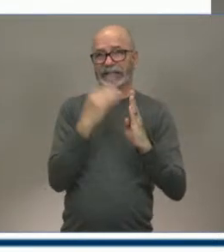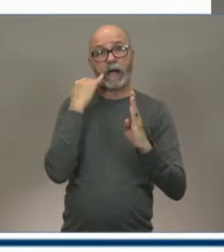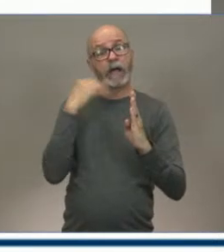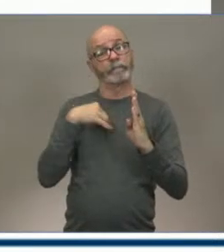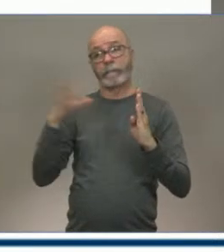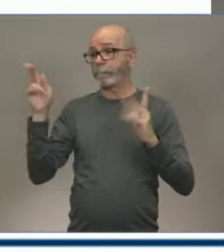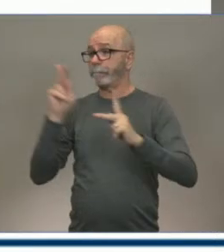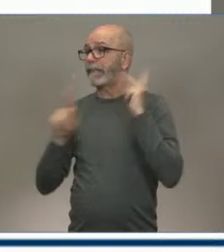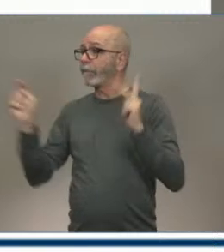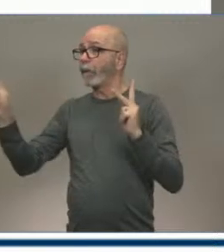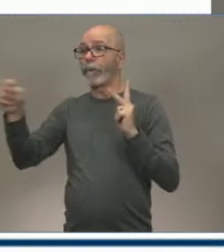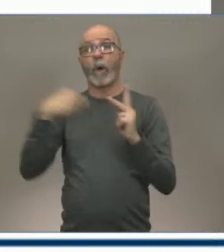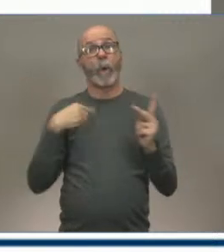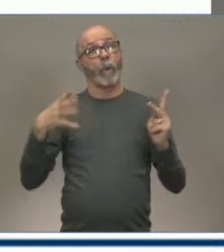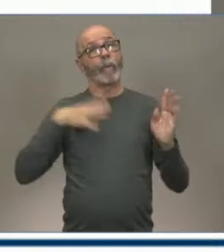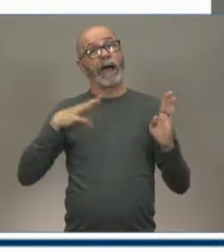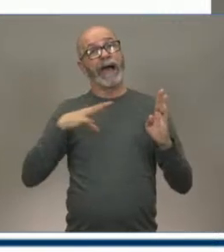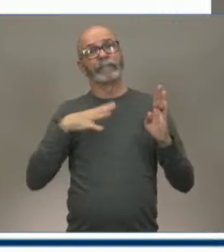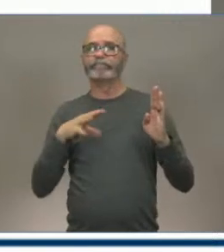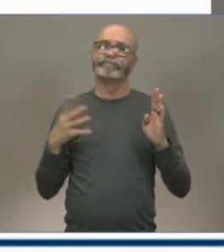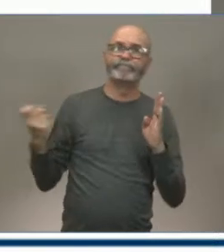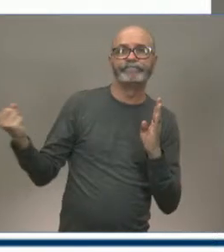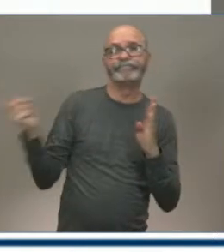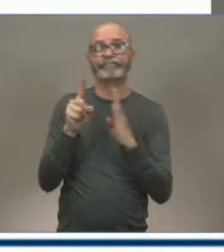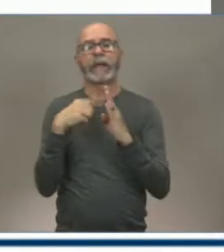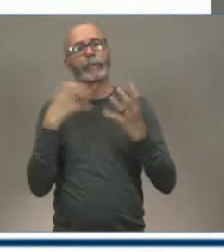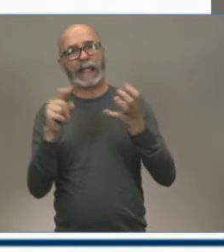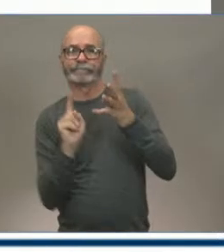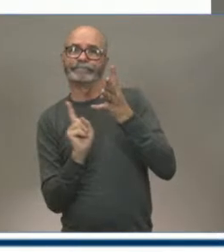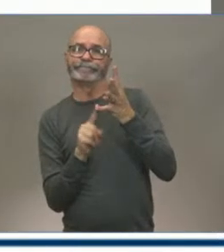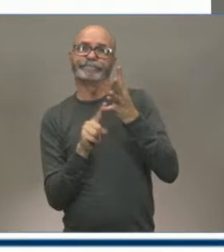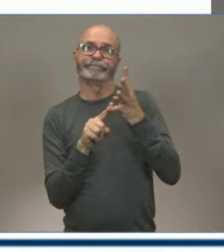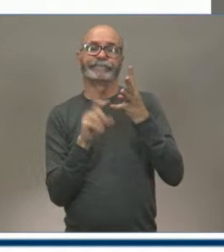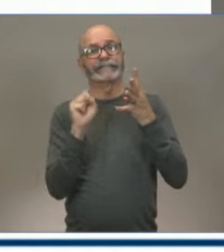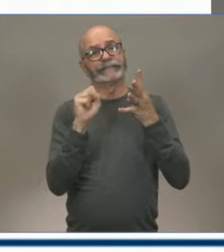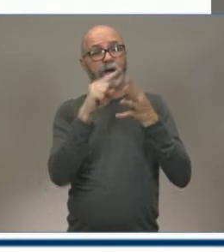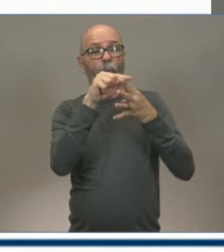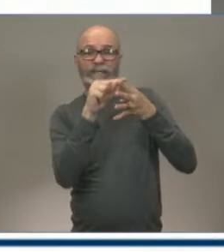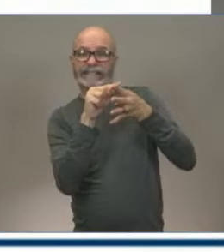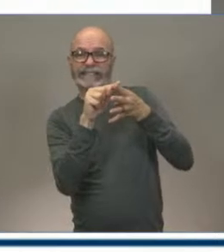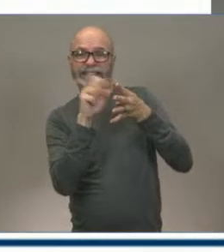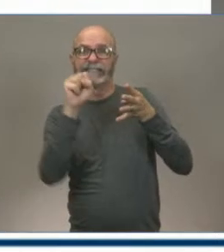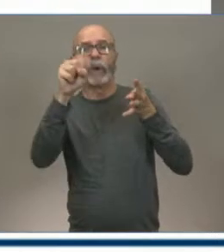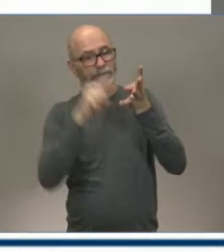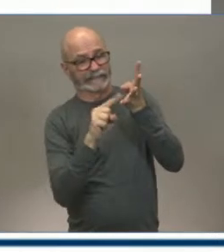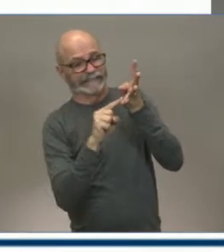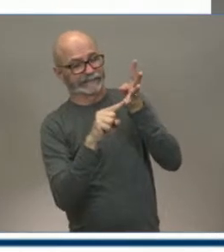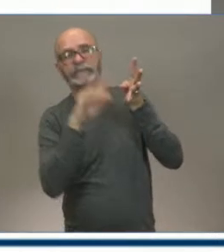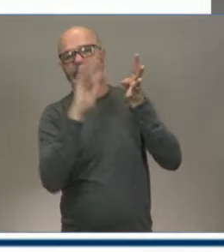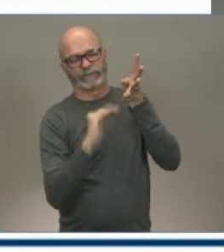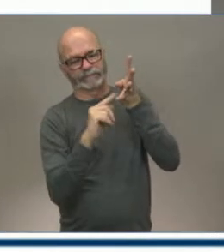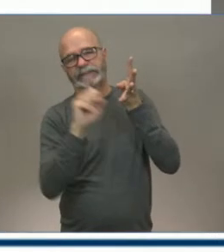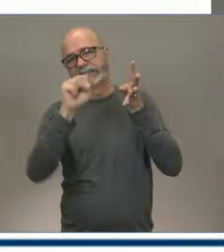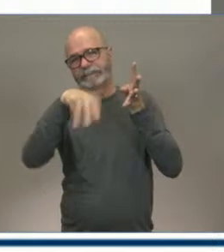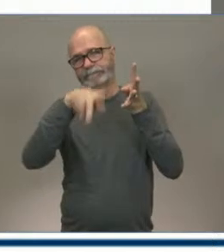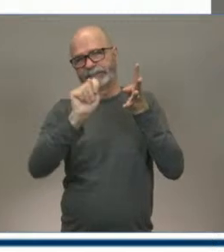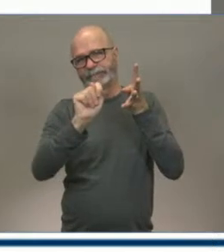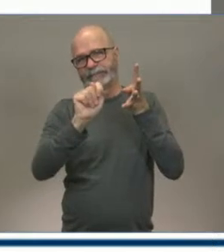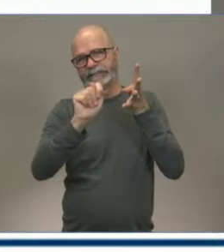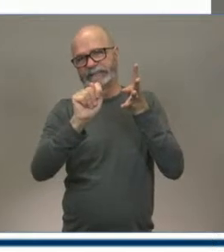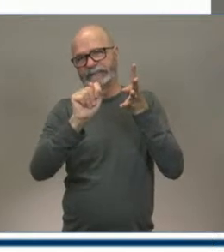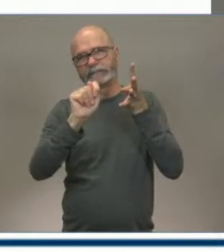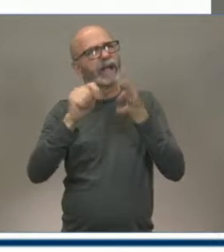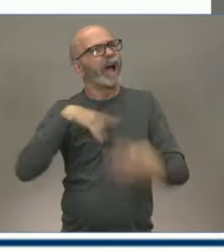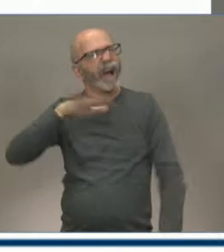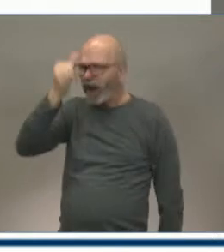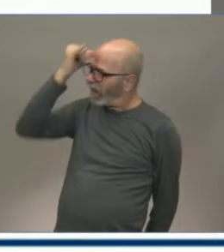end of September. I know this seems a long way away, but it will move fast. And I know people are eager to get